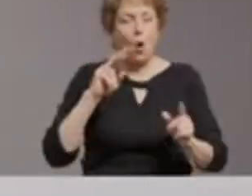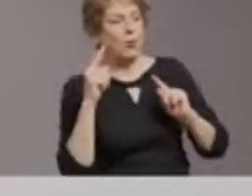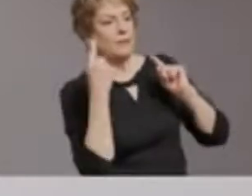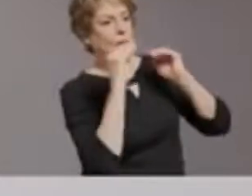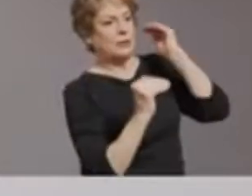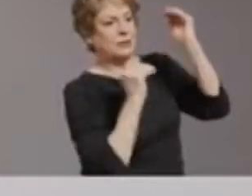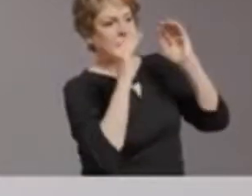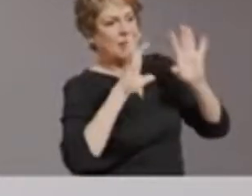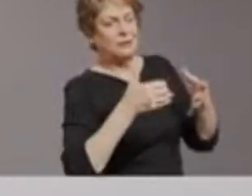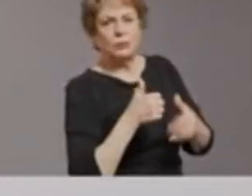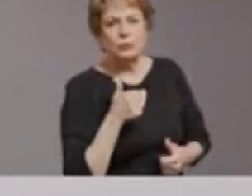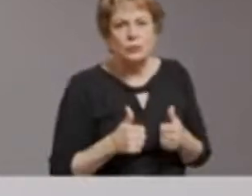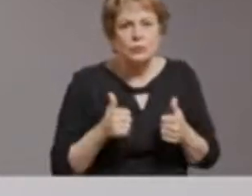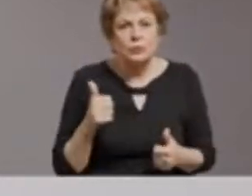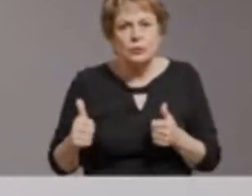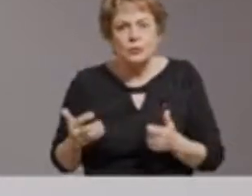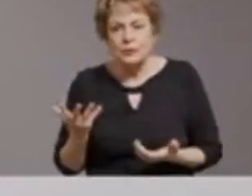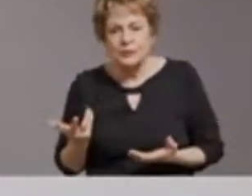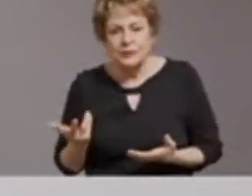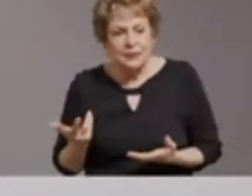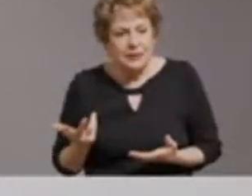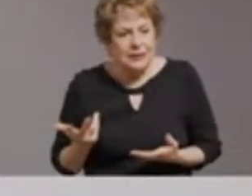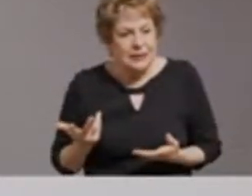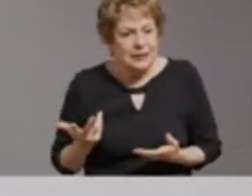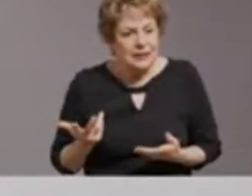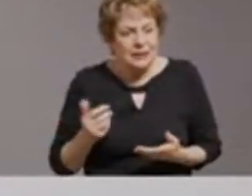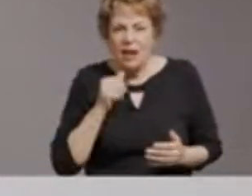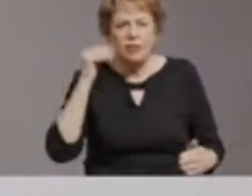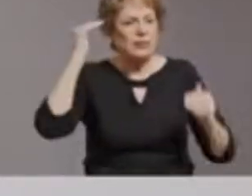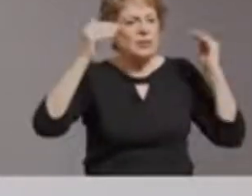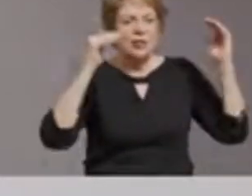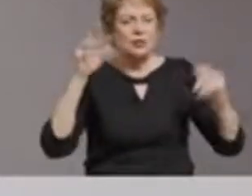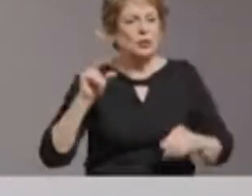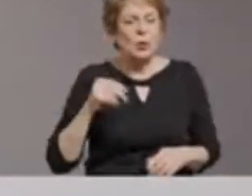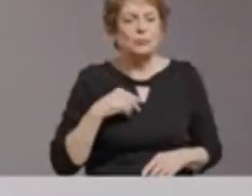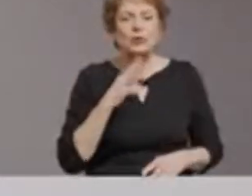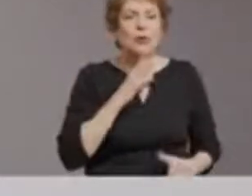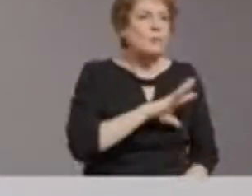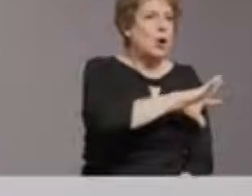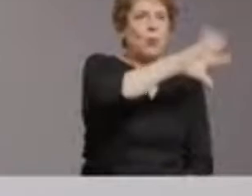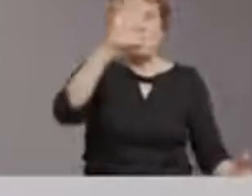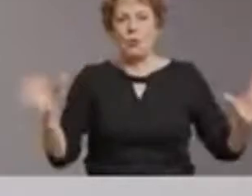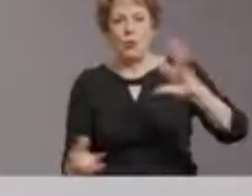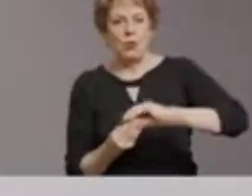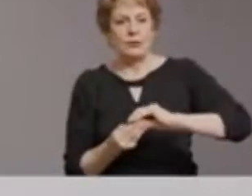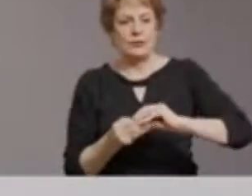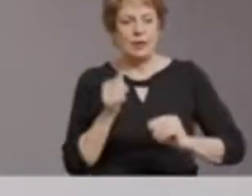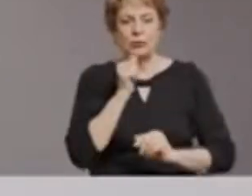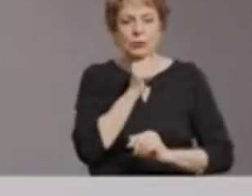adult population. That's just using the baseline population.